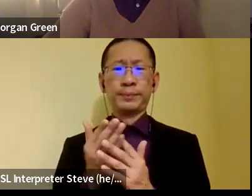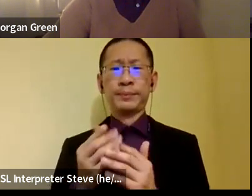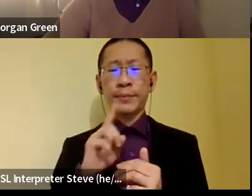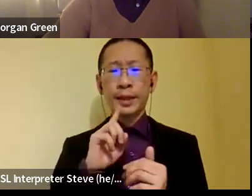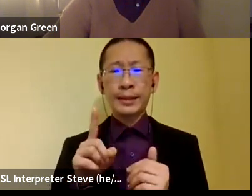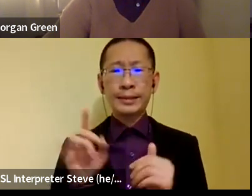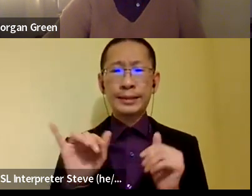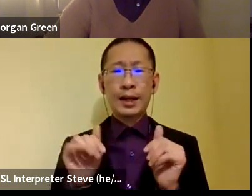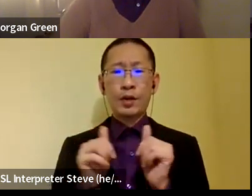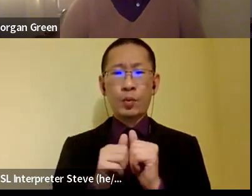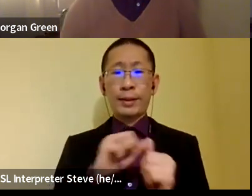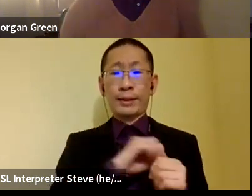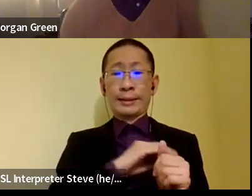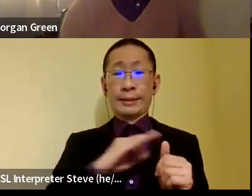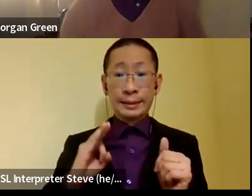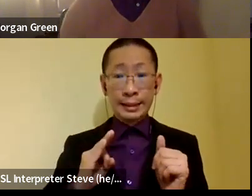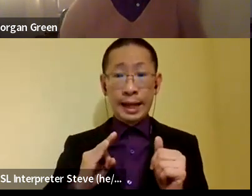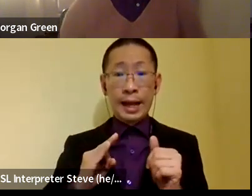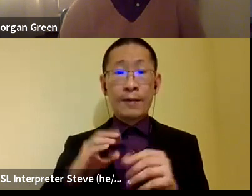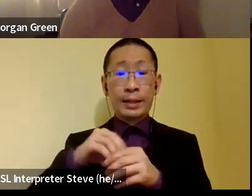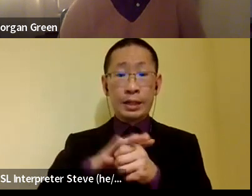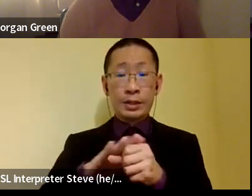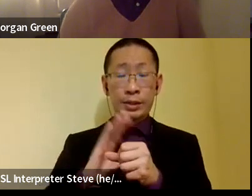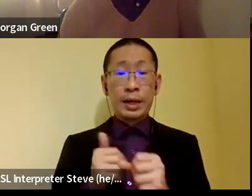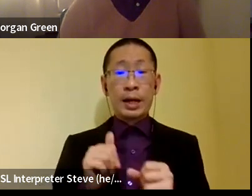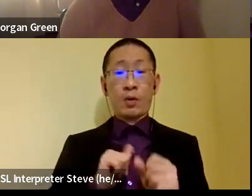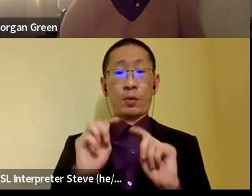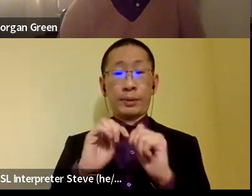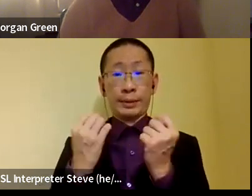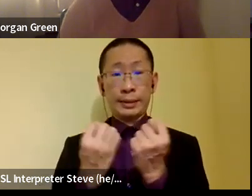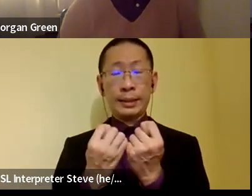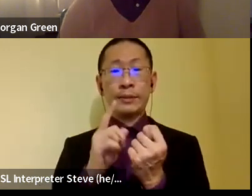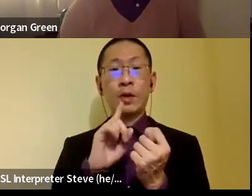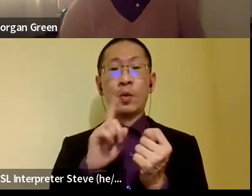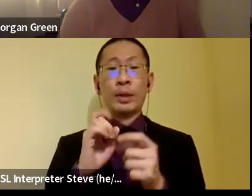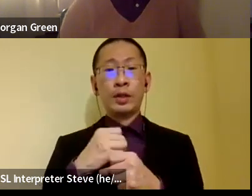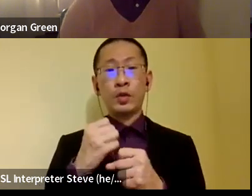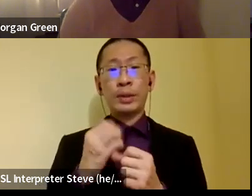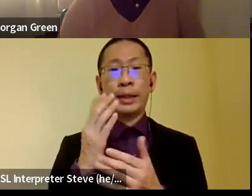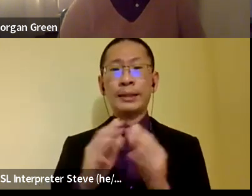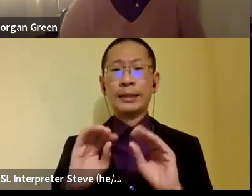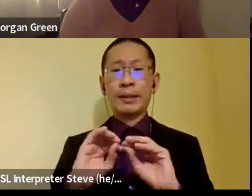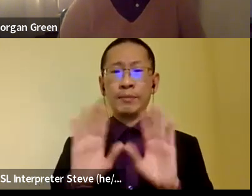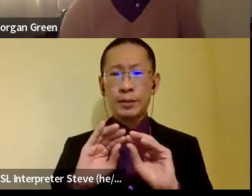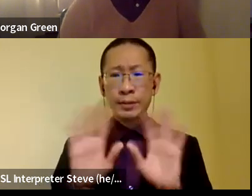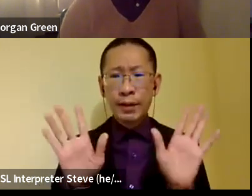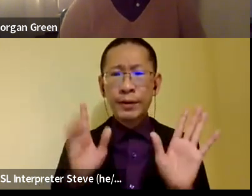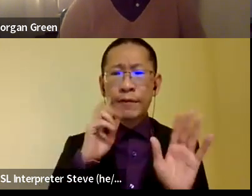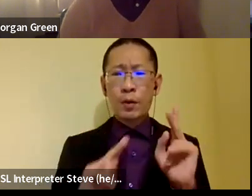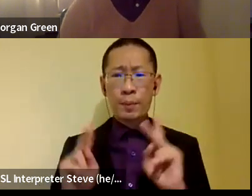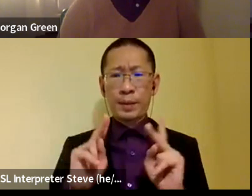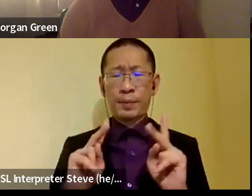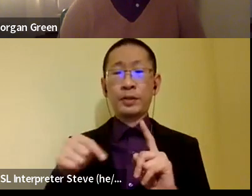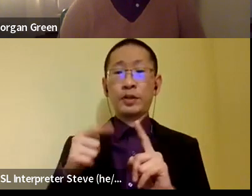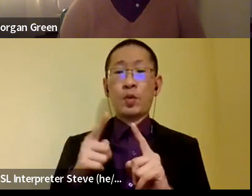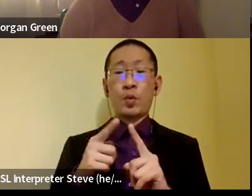is like with staff and internal, even our own teams, really creating some clarity for people so that when the